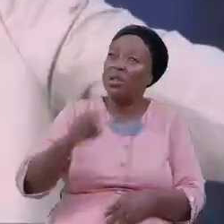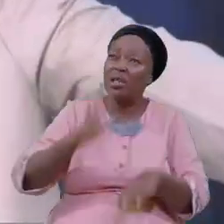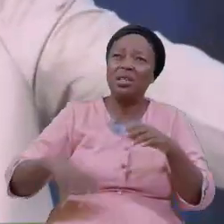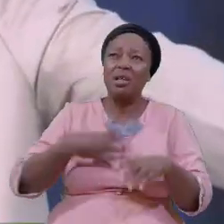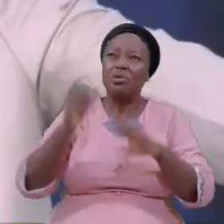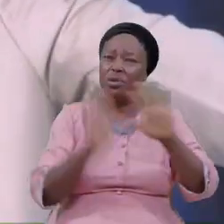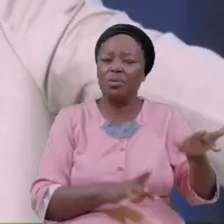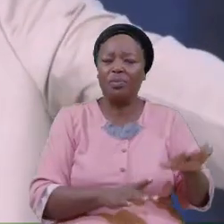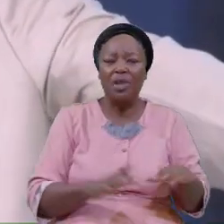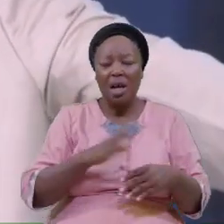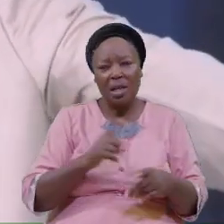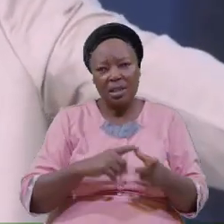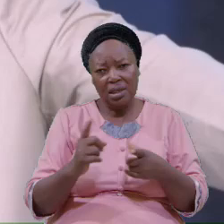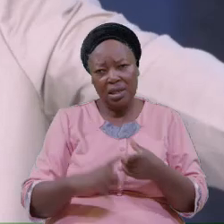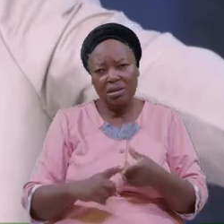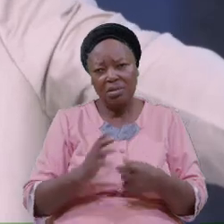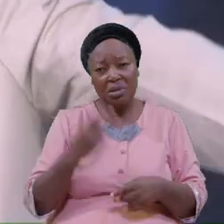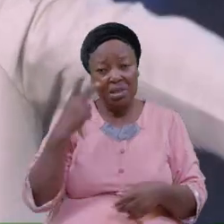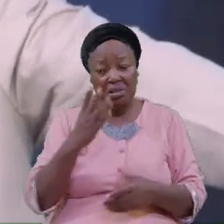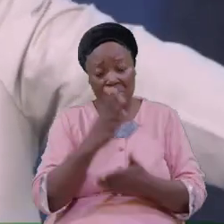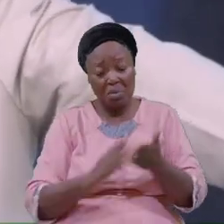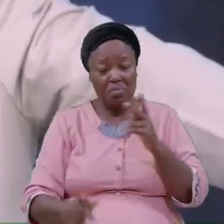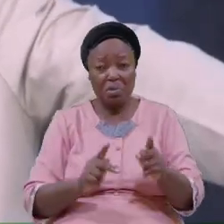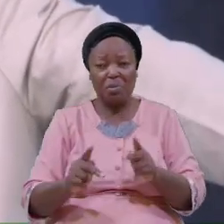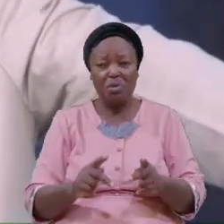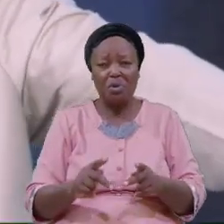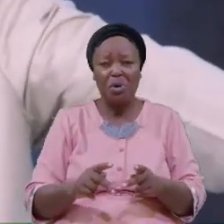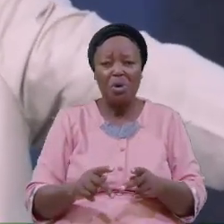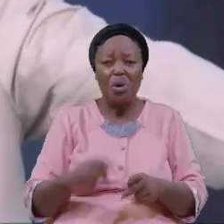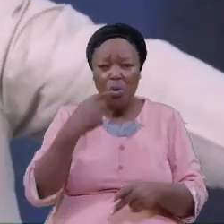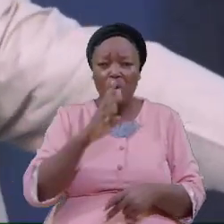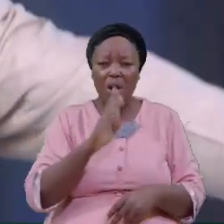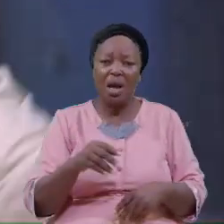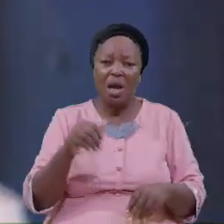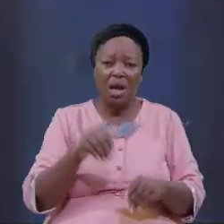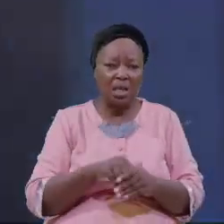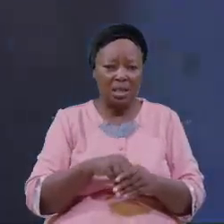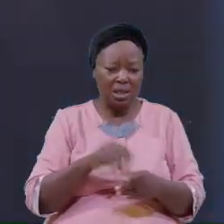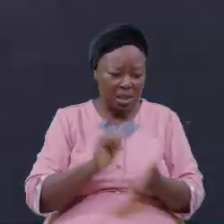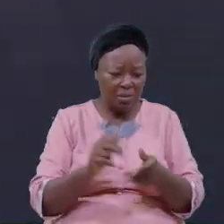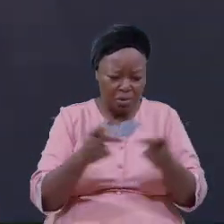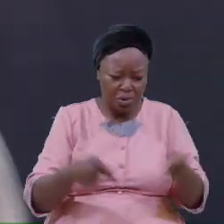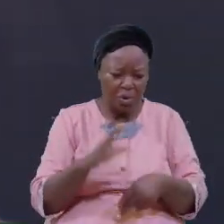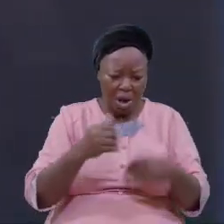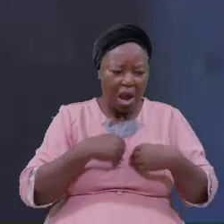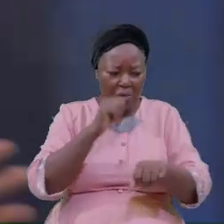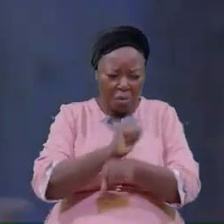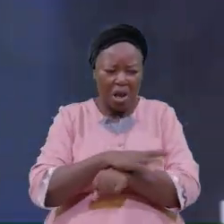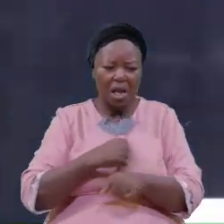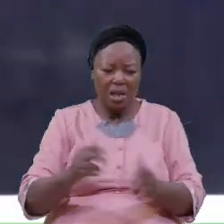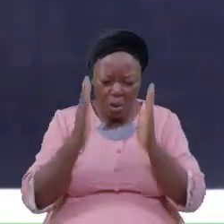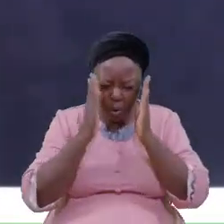Unfortunately, there are people who have position, who have work, and they concentrate on the work.